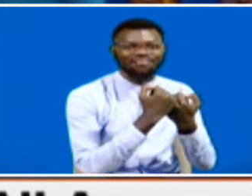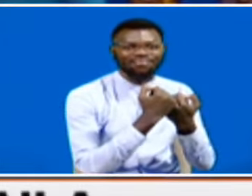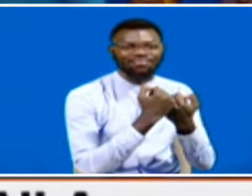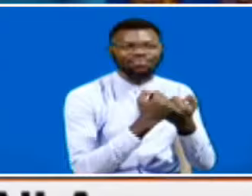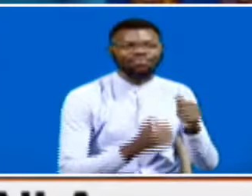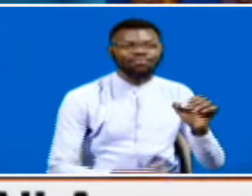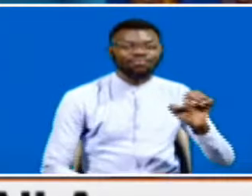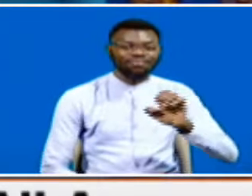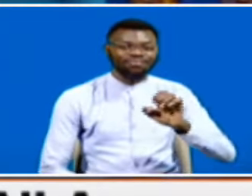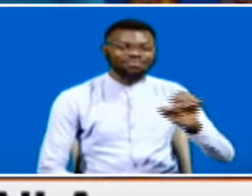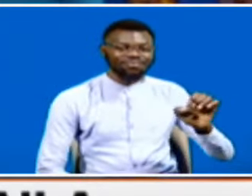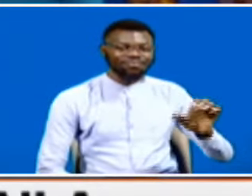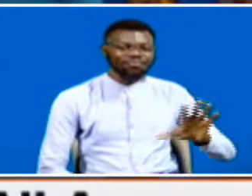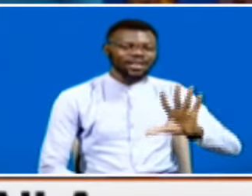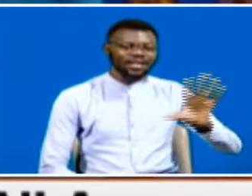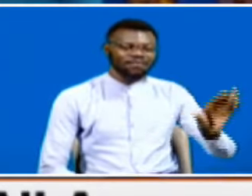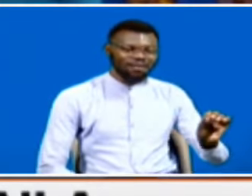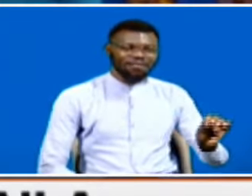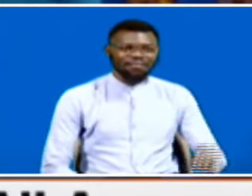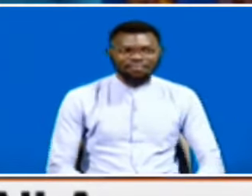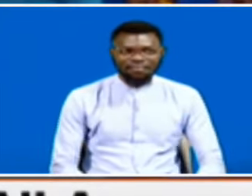Africans.